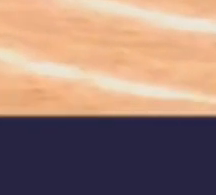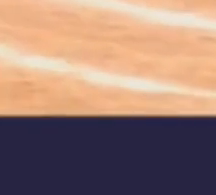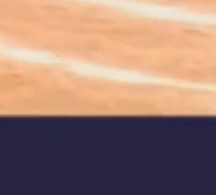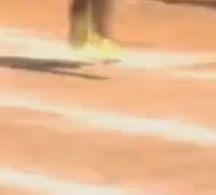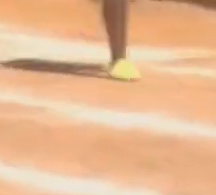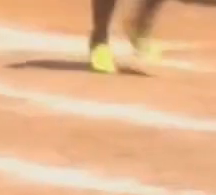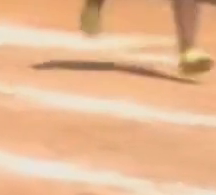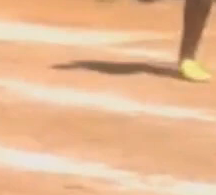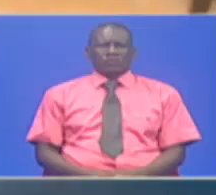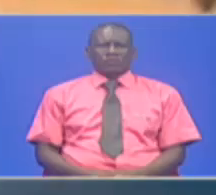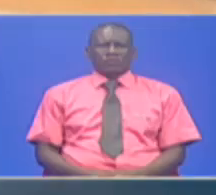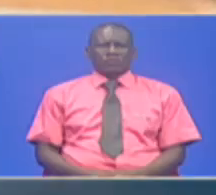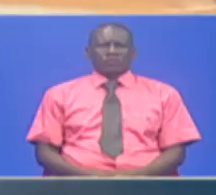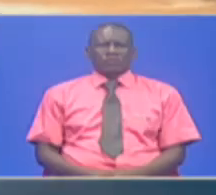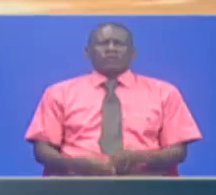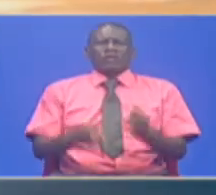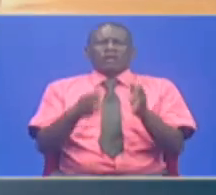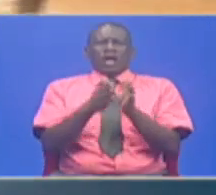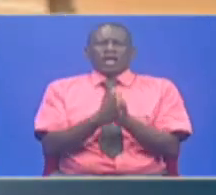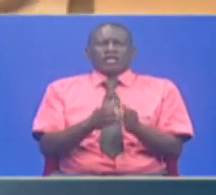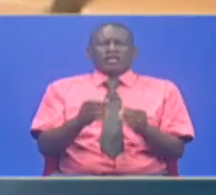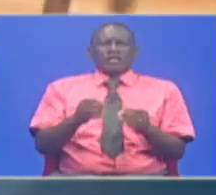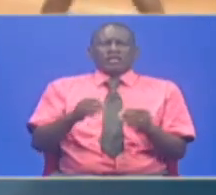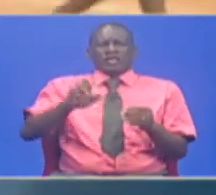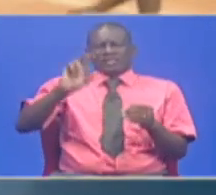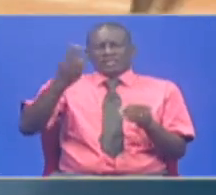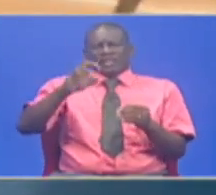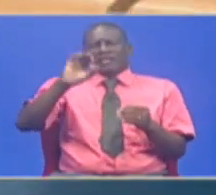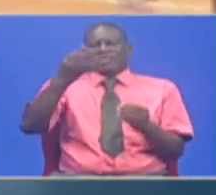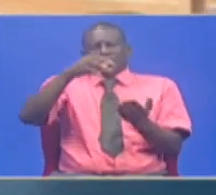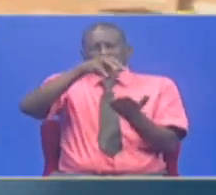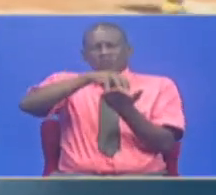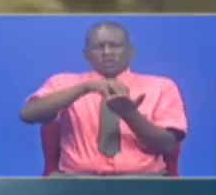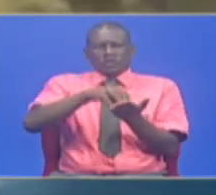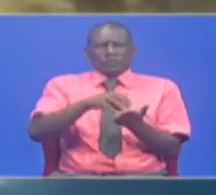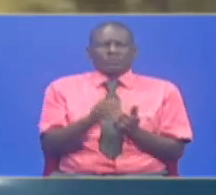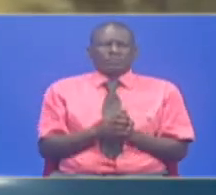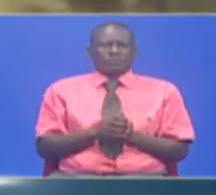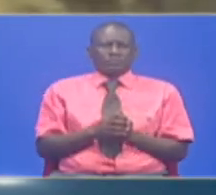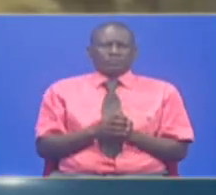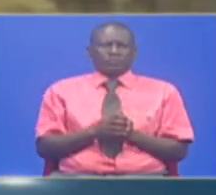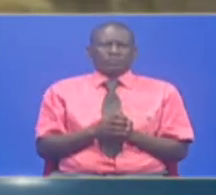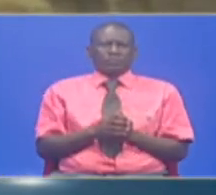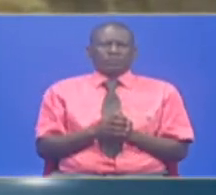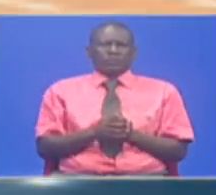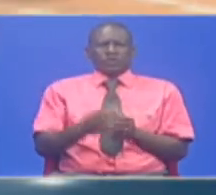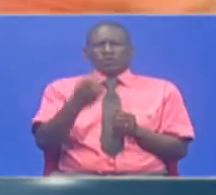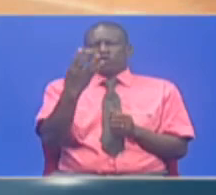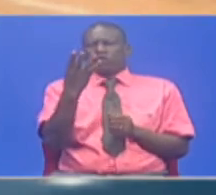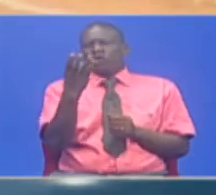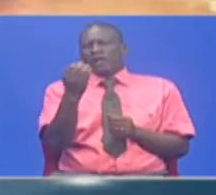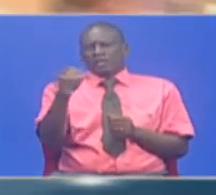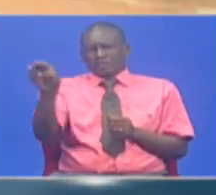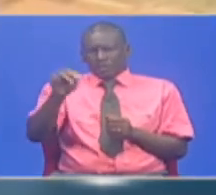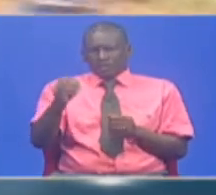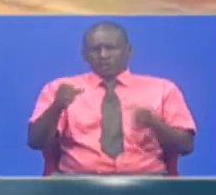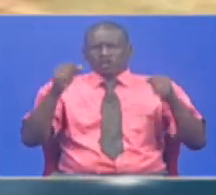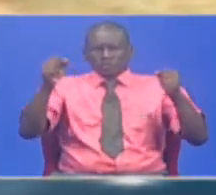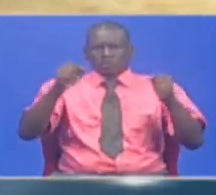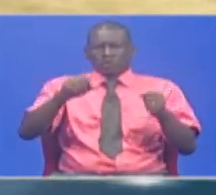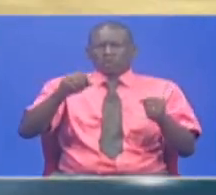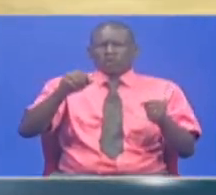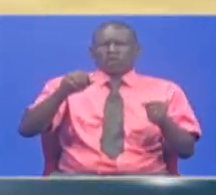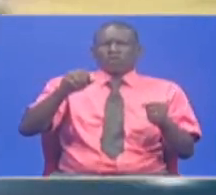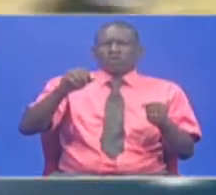Brigis Jelagat of KDF and Winnie Jelagat in the second and third places respectively. Of 400 meters, record holder Hellen, Syombua of Police